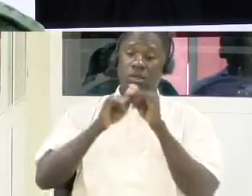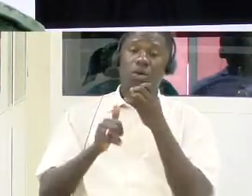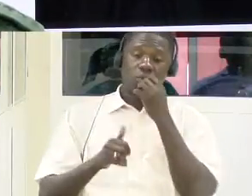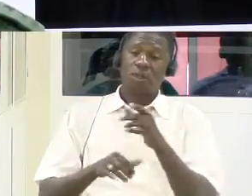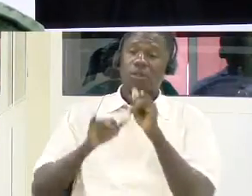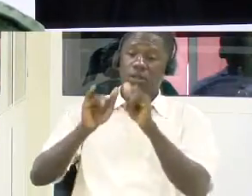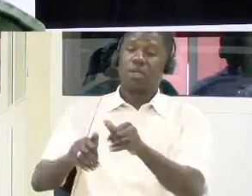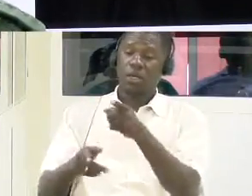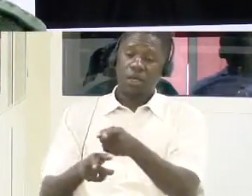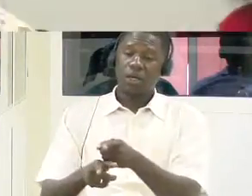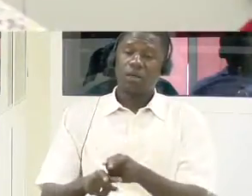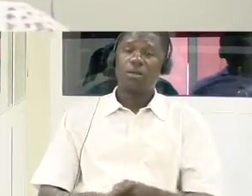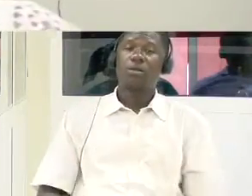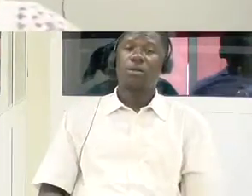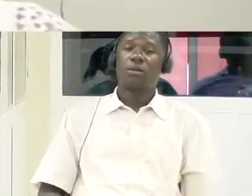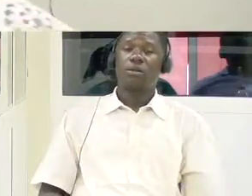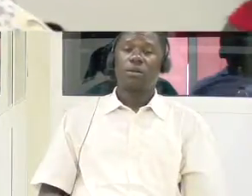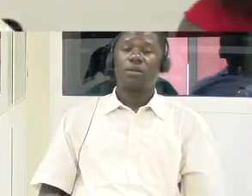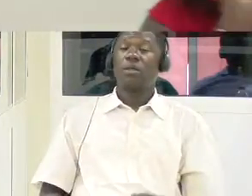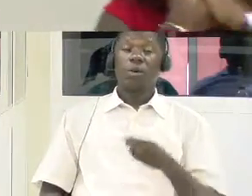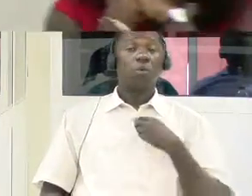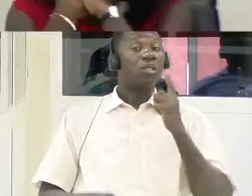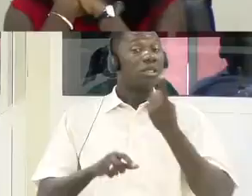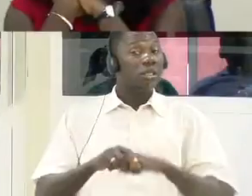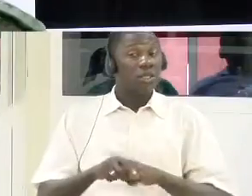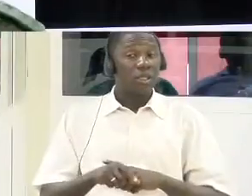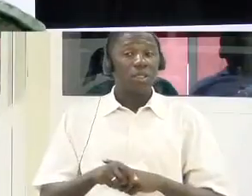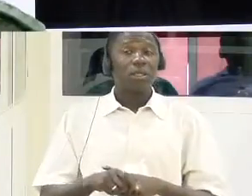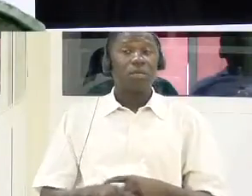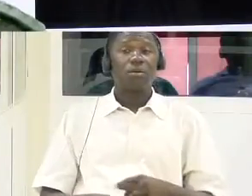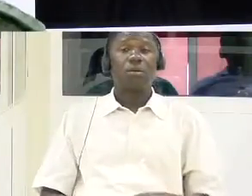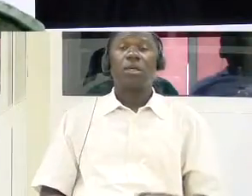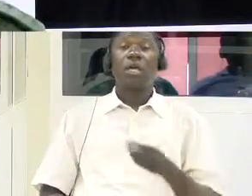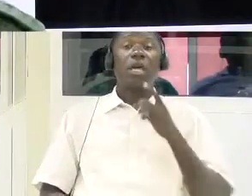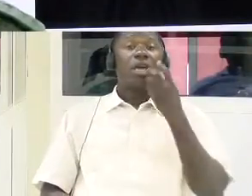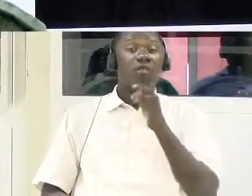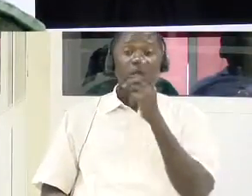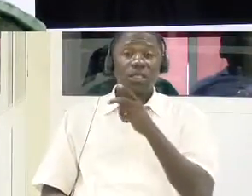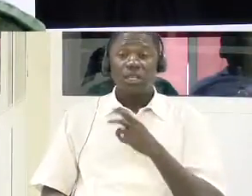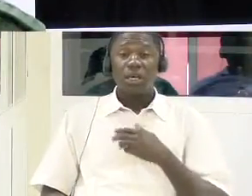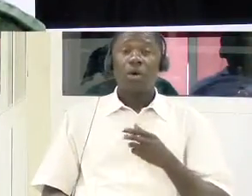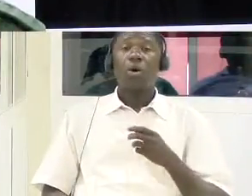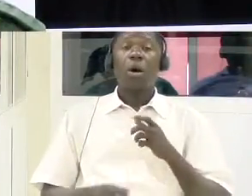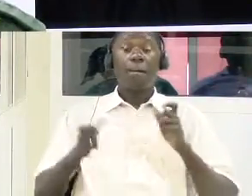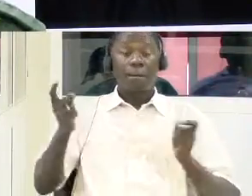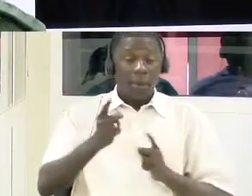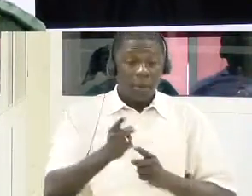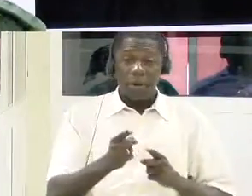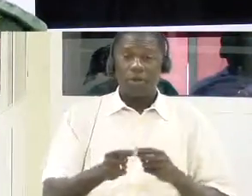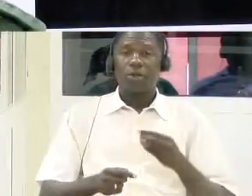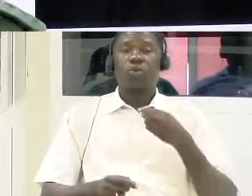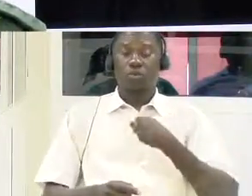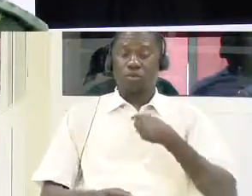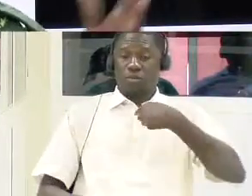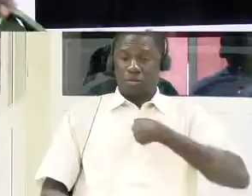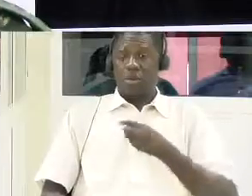the instructions to open fire should come from me as the operation officer, not me